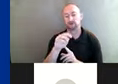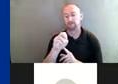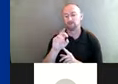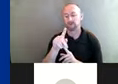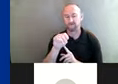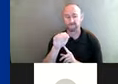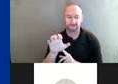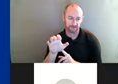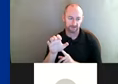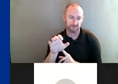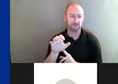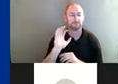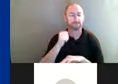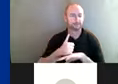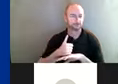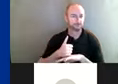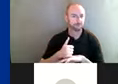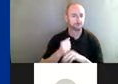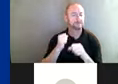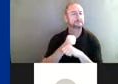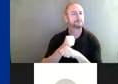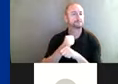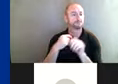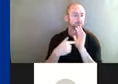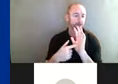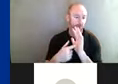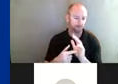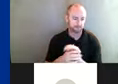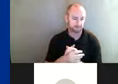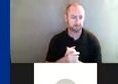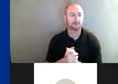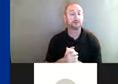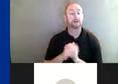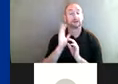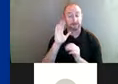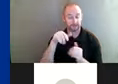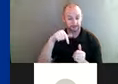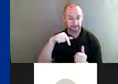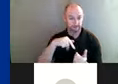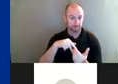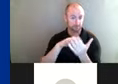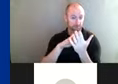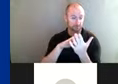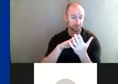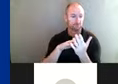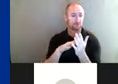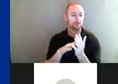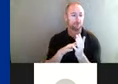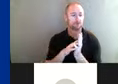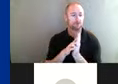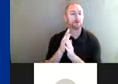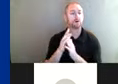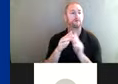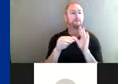model landslide susceptibility. But a geomorphic-based statistical approach models slope conditions